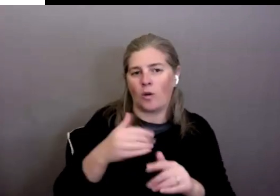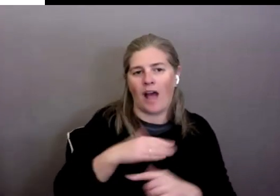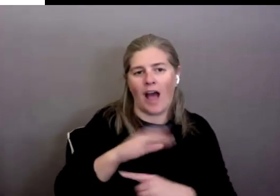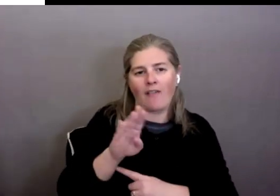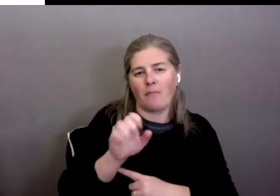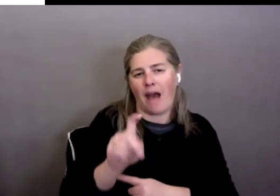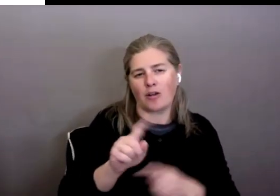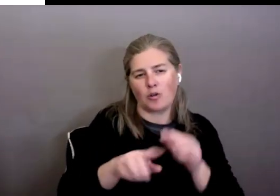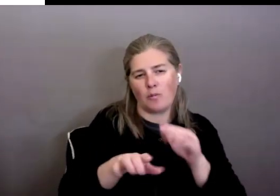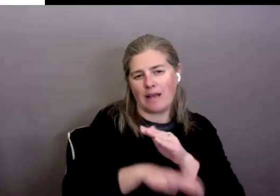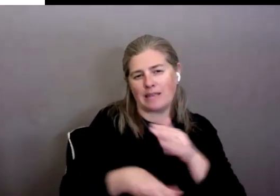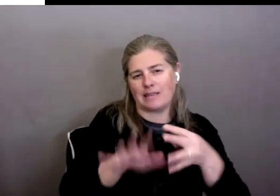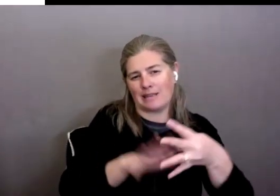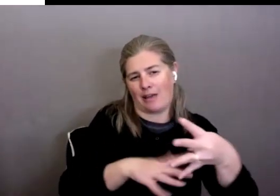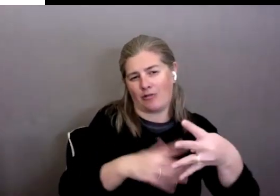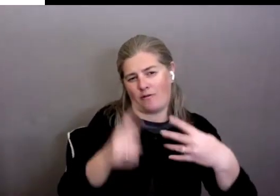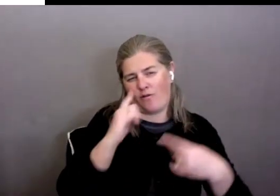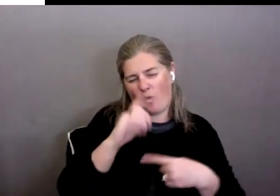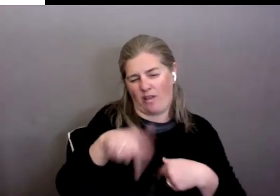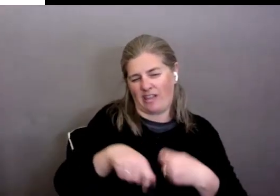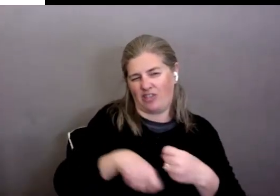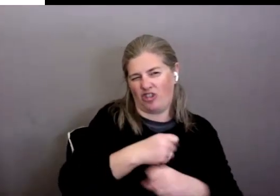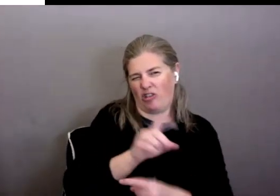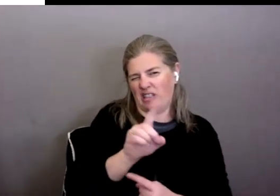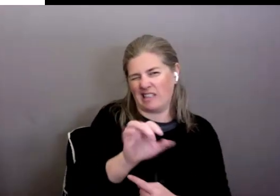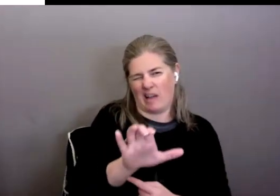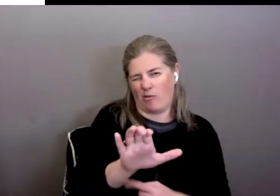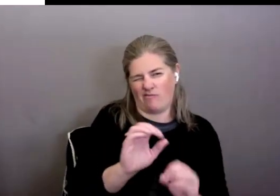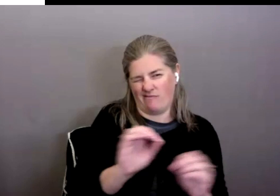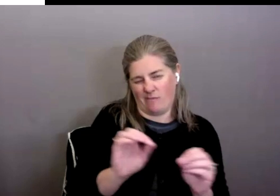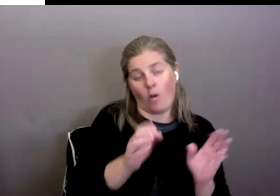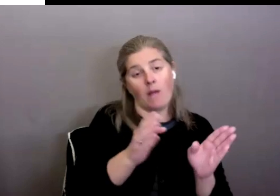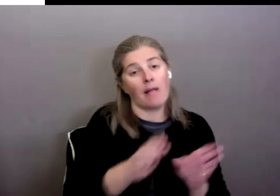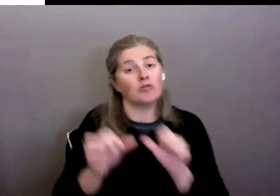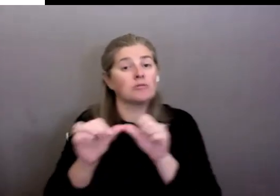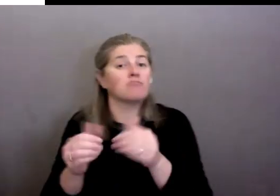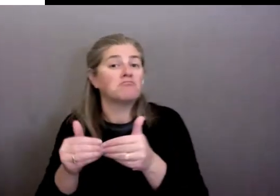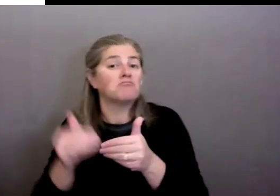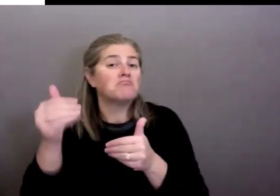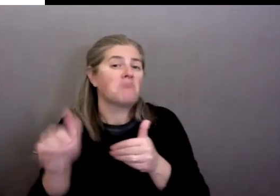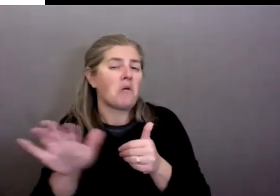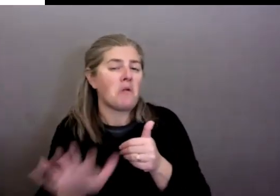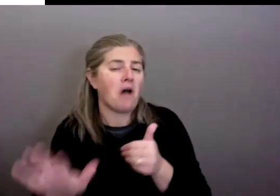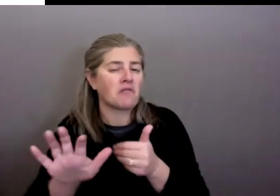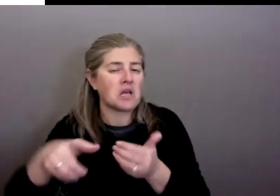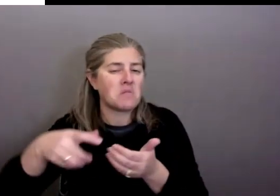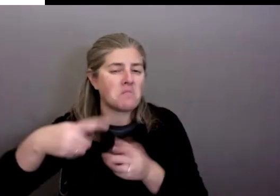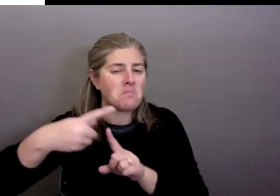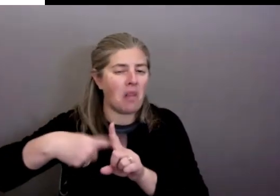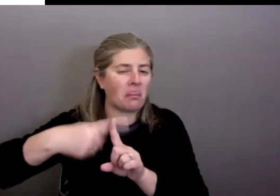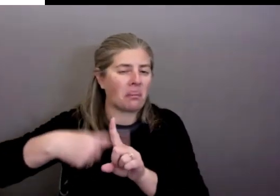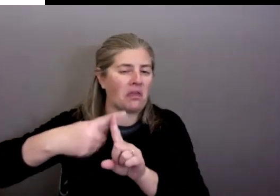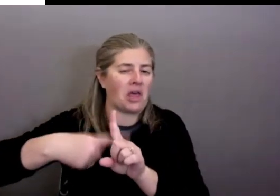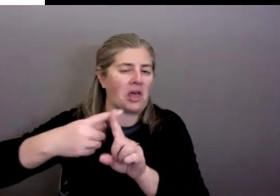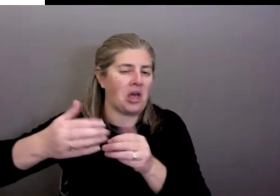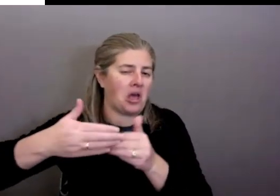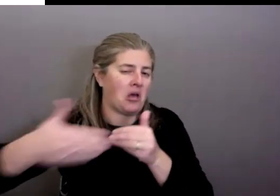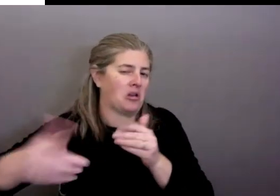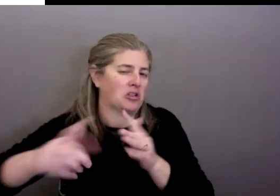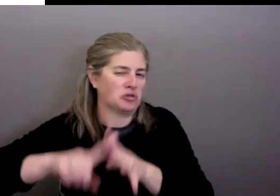webinar scheduled for December of this year, we plan to continue having, again, roughly monthly Back to Basics